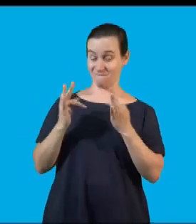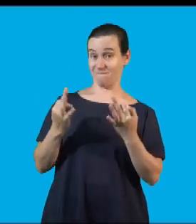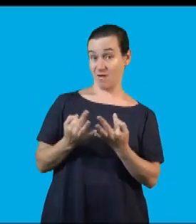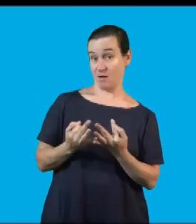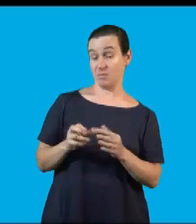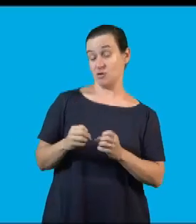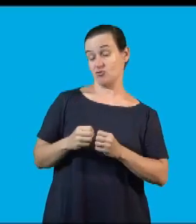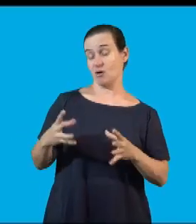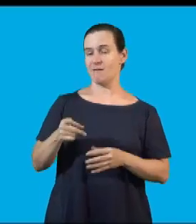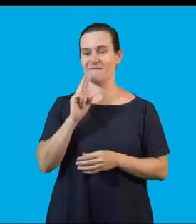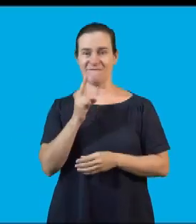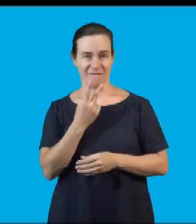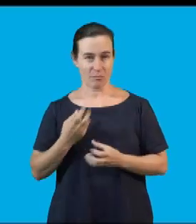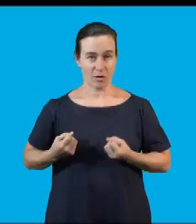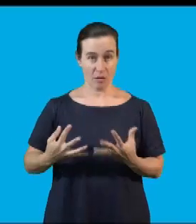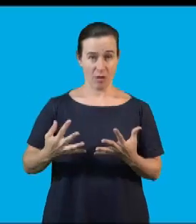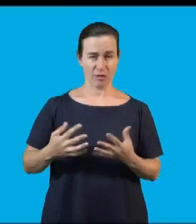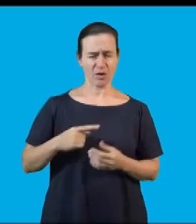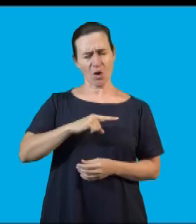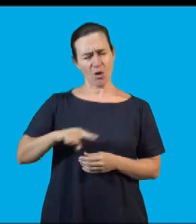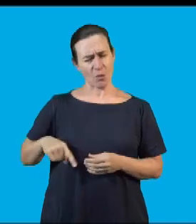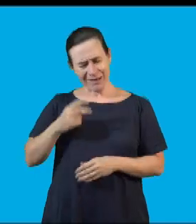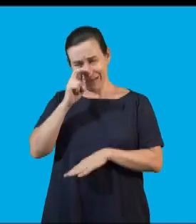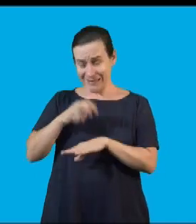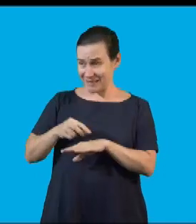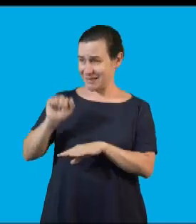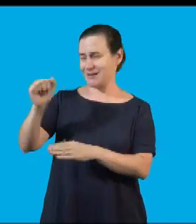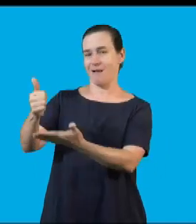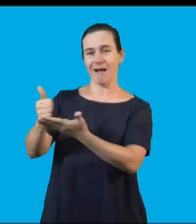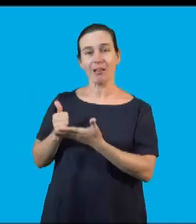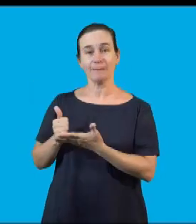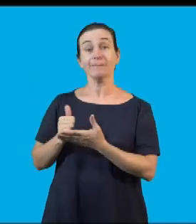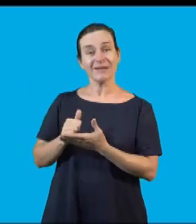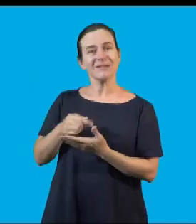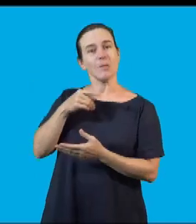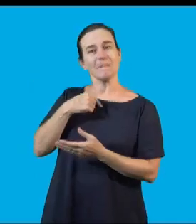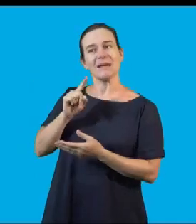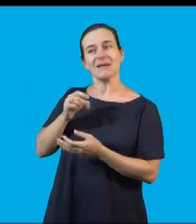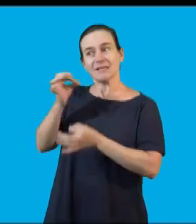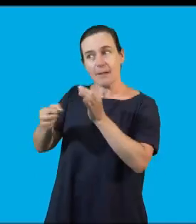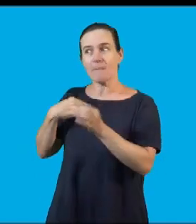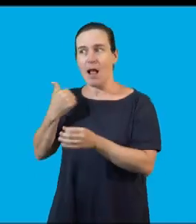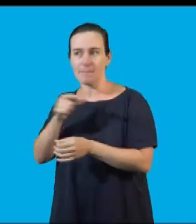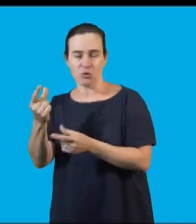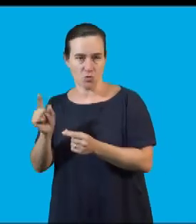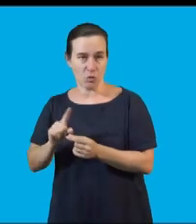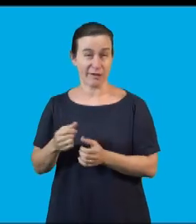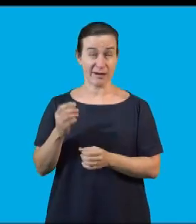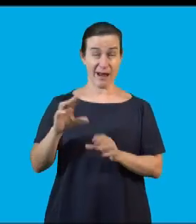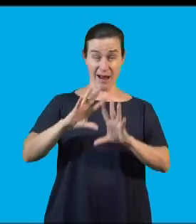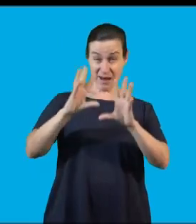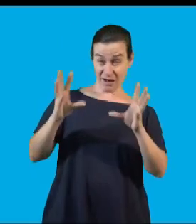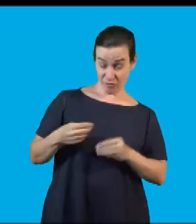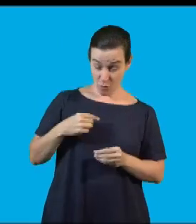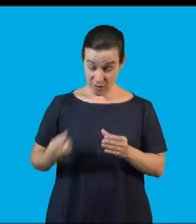is starting a vegetable garden and we need your help. Here is a call to action. All vegetables grown will